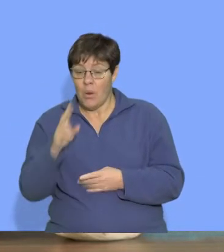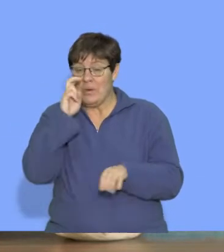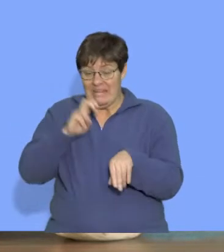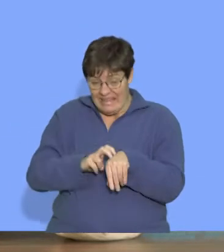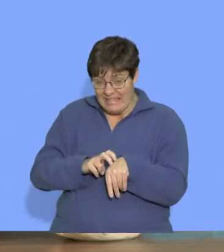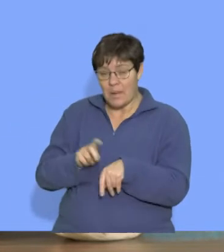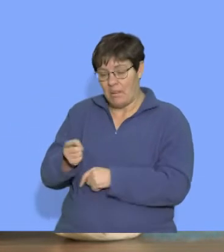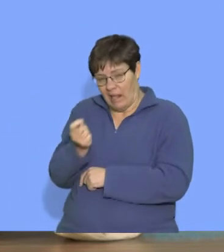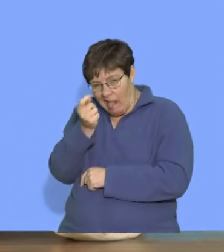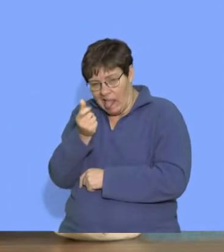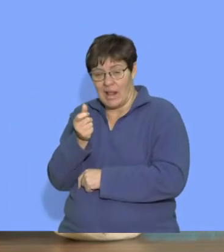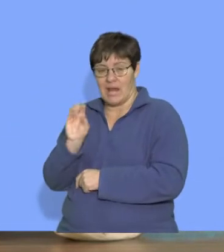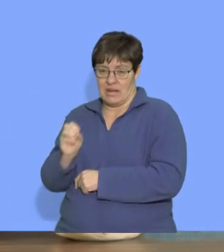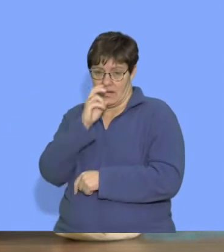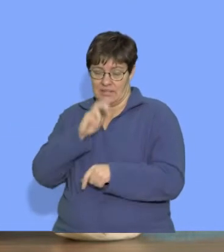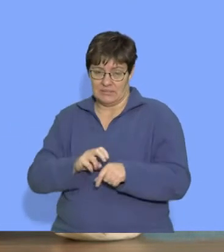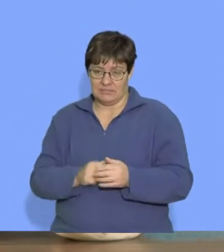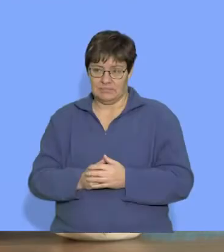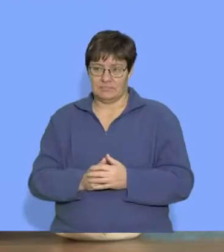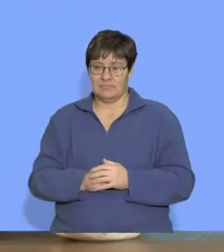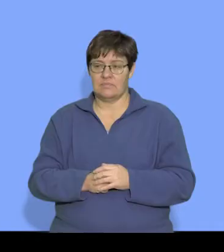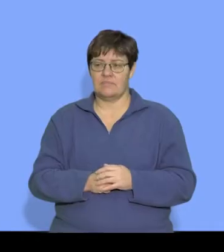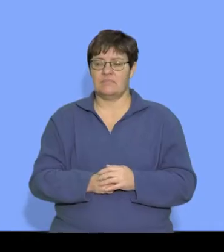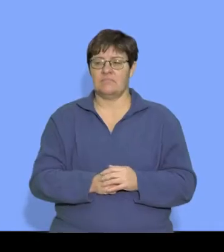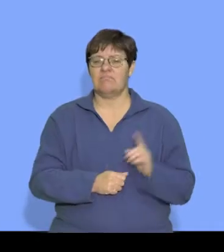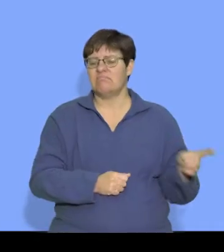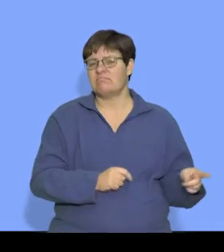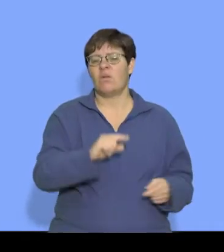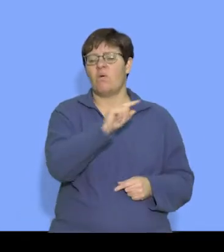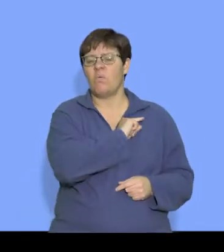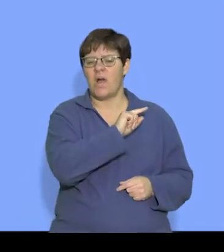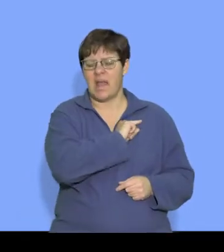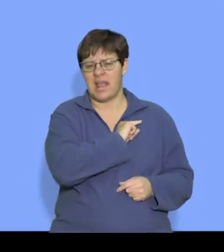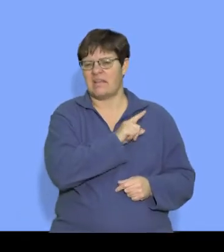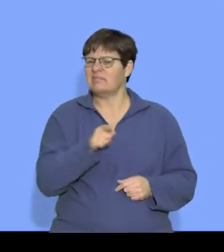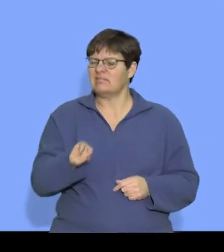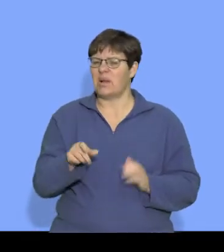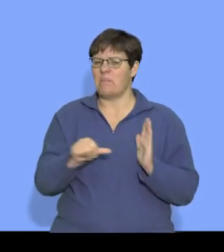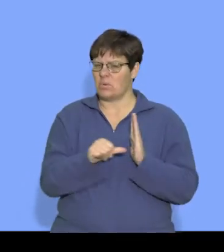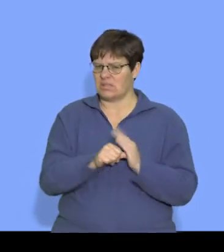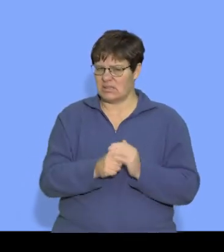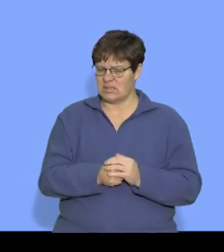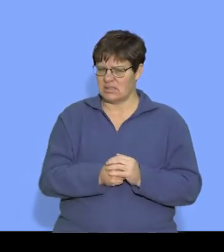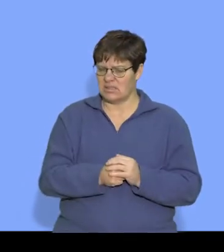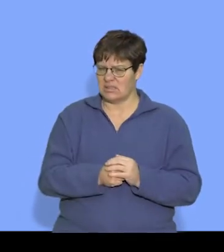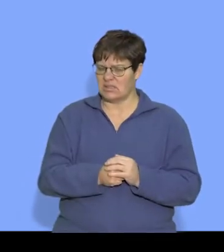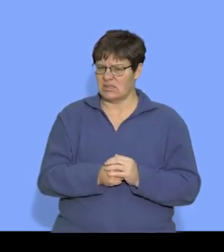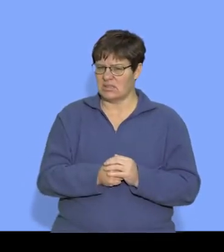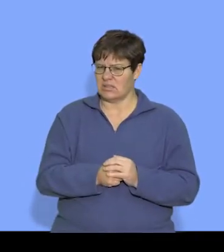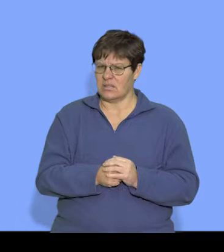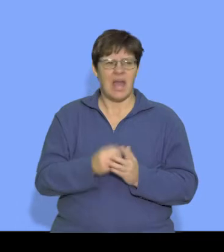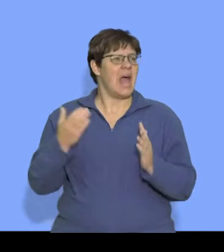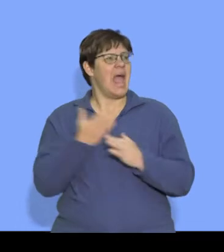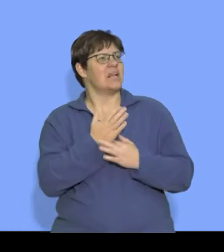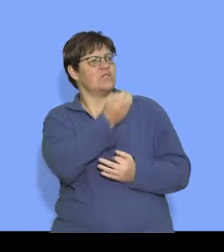crucial for our metabolism. Okay, so why is nutrition important? Why is it important that we're